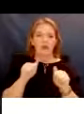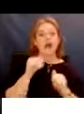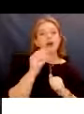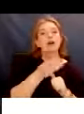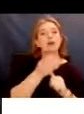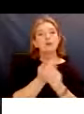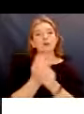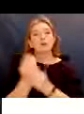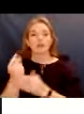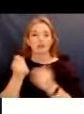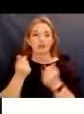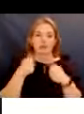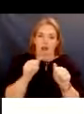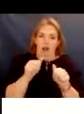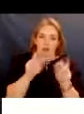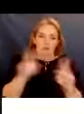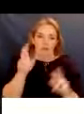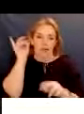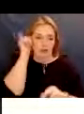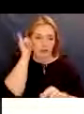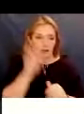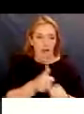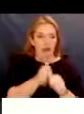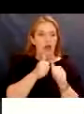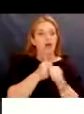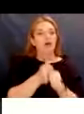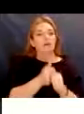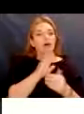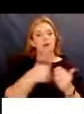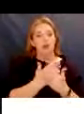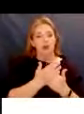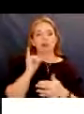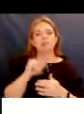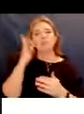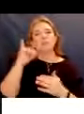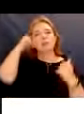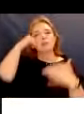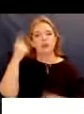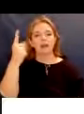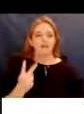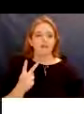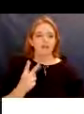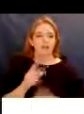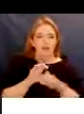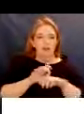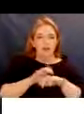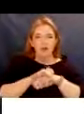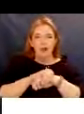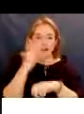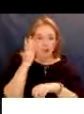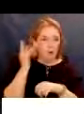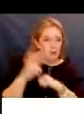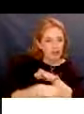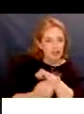Ball by feast, by bills, ball by lead, by splay, by all sweaty hats. Crawl, why cheat, why